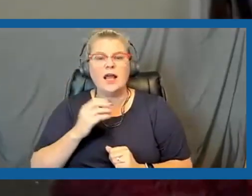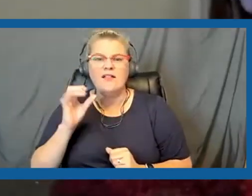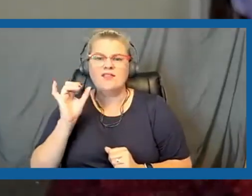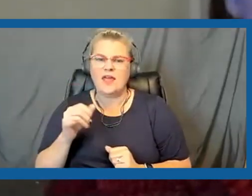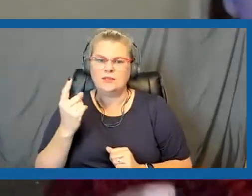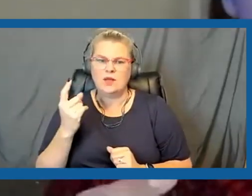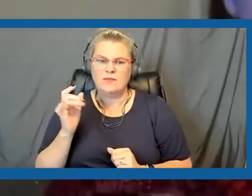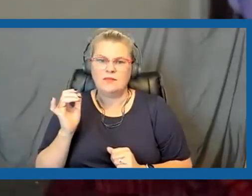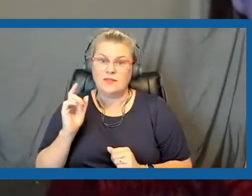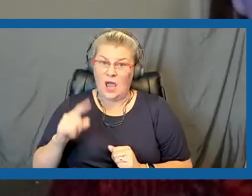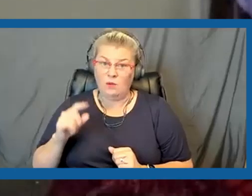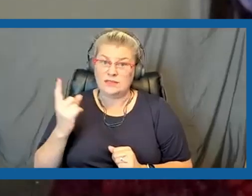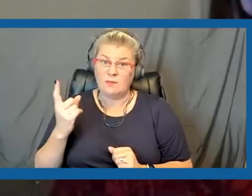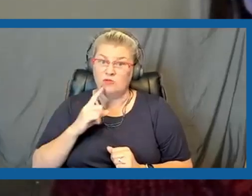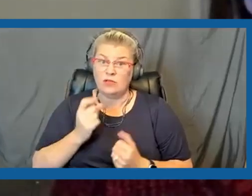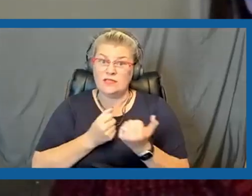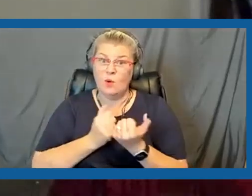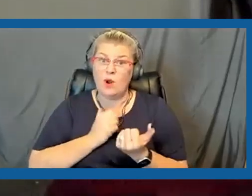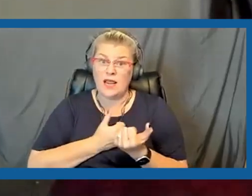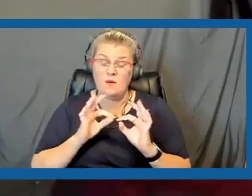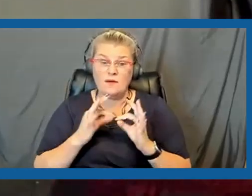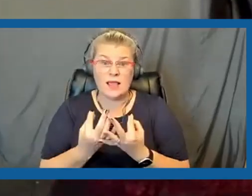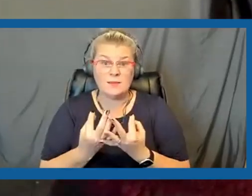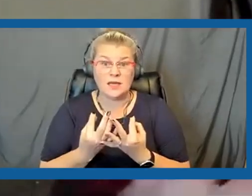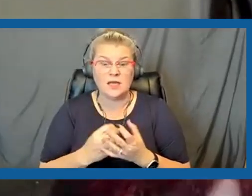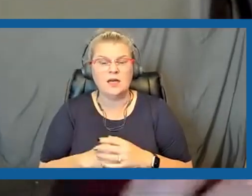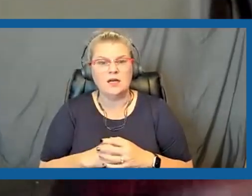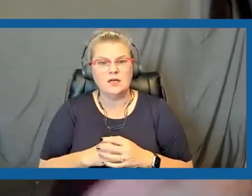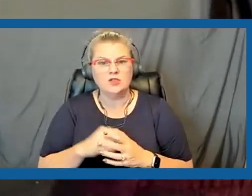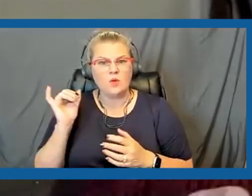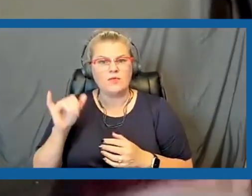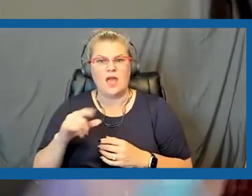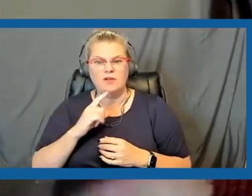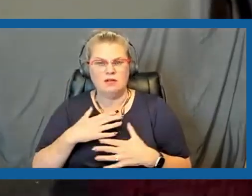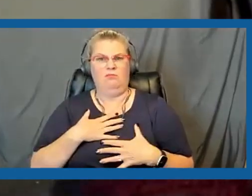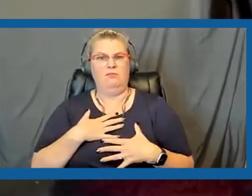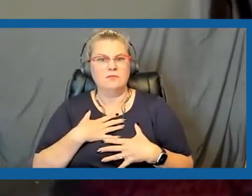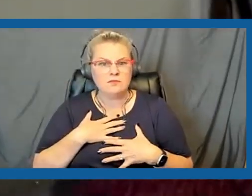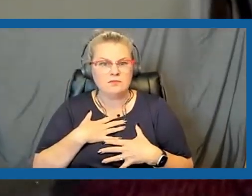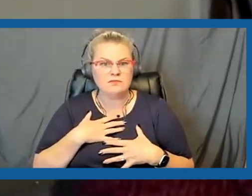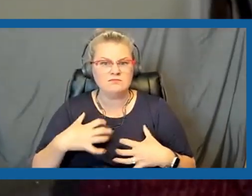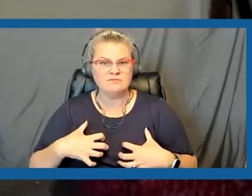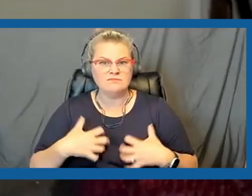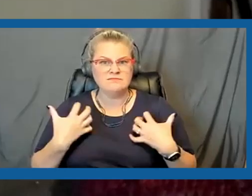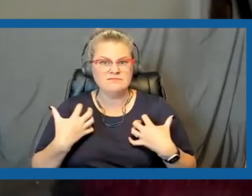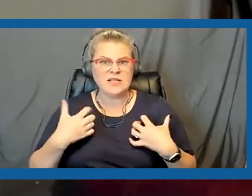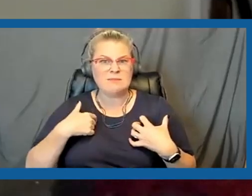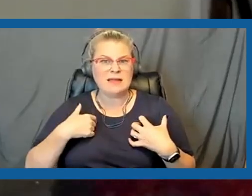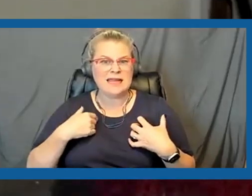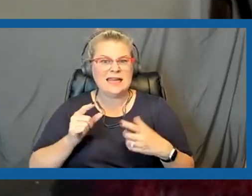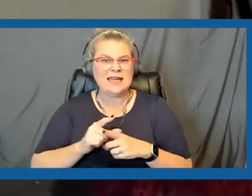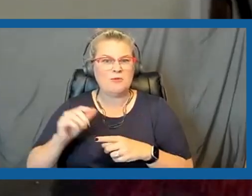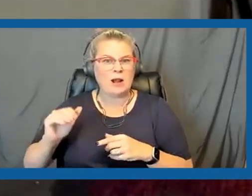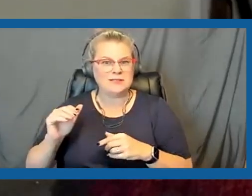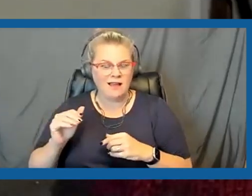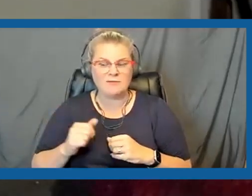a subsistence that was really supporting our family. And so that really kind of enraged me as a young child.